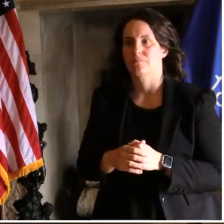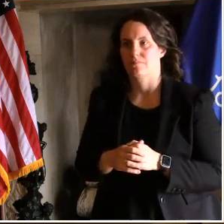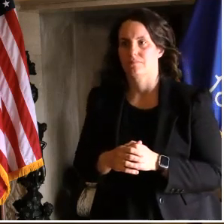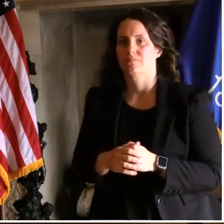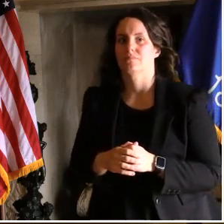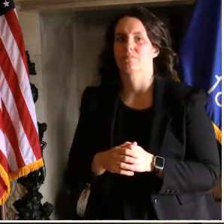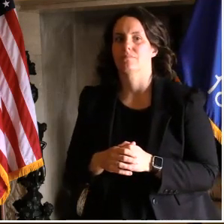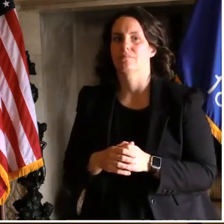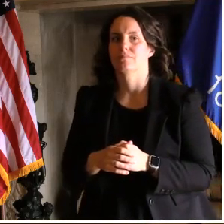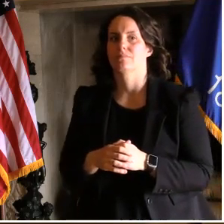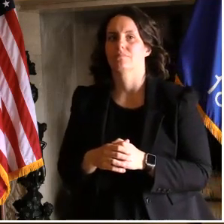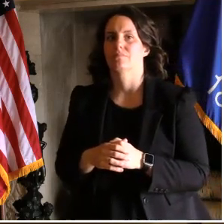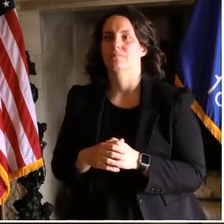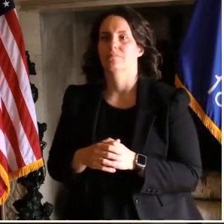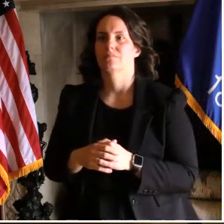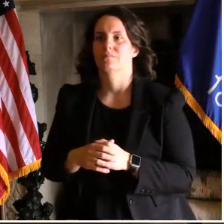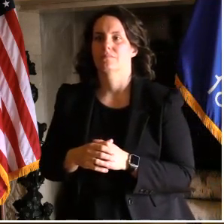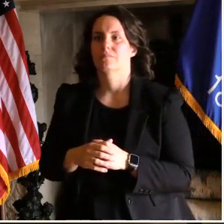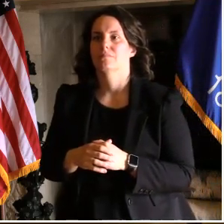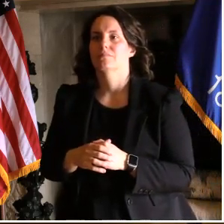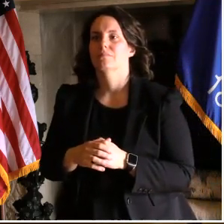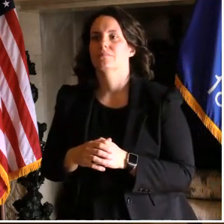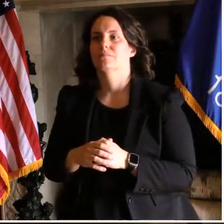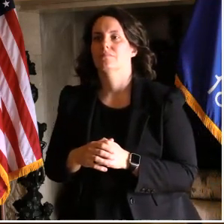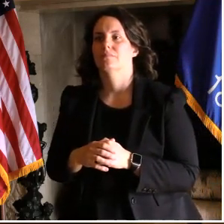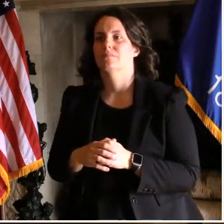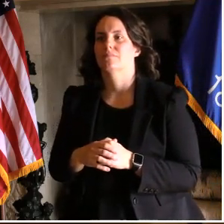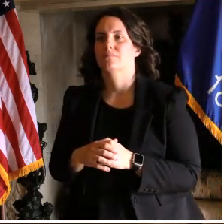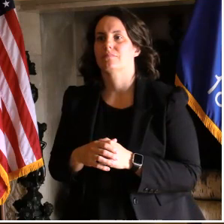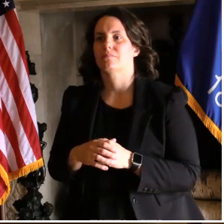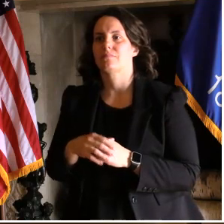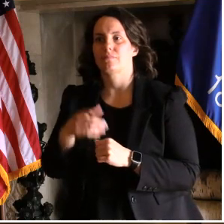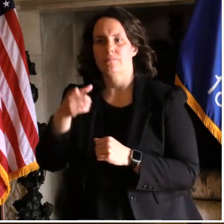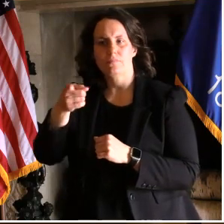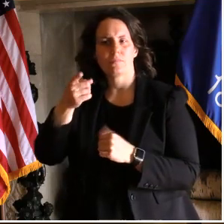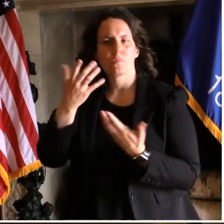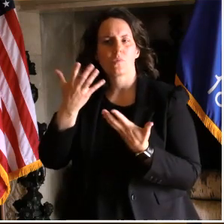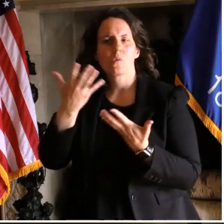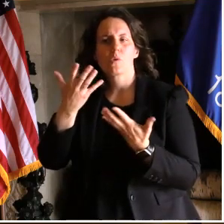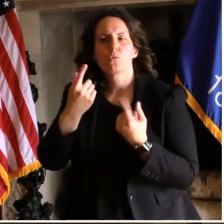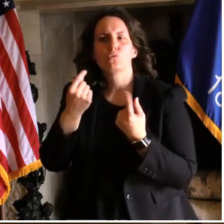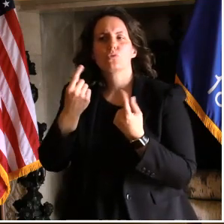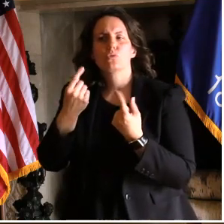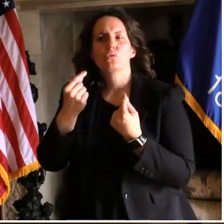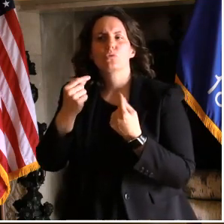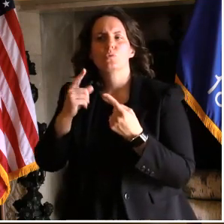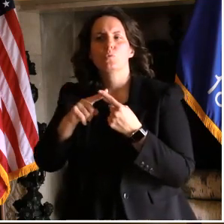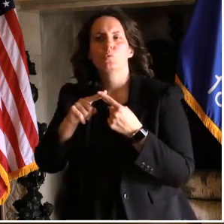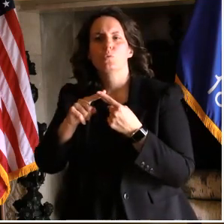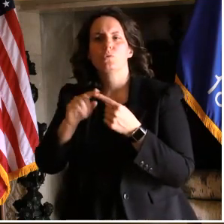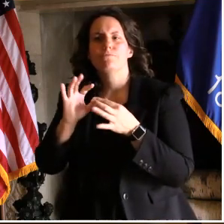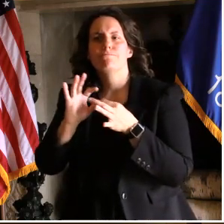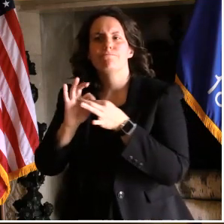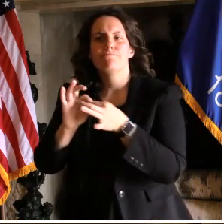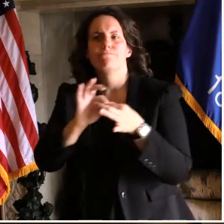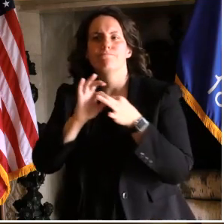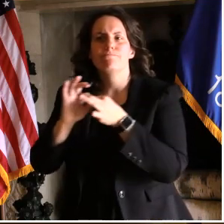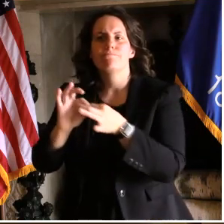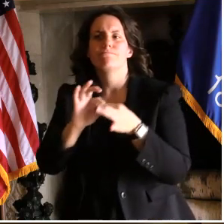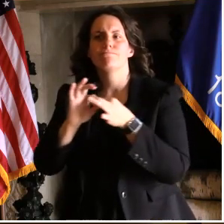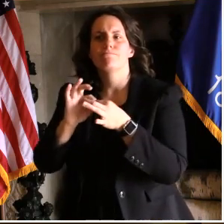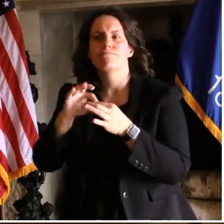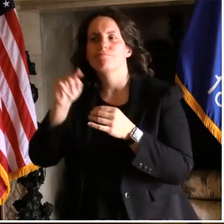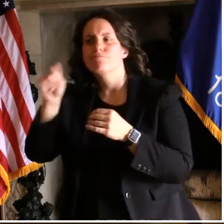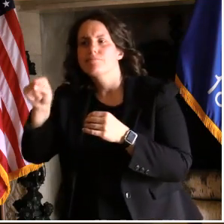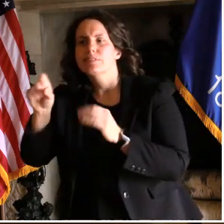kind of coordination have you had with other states? I know other governors around the country have been working with the surrounding states to kind of